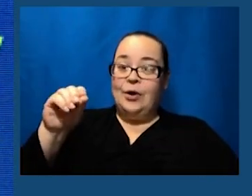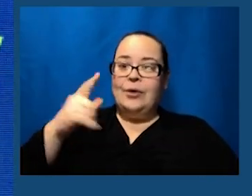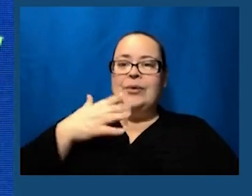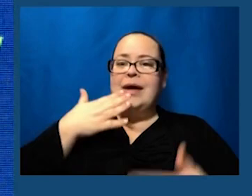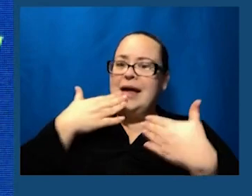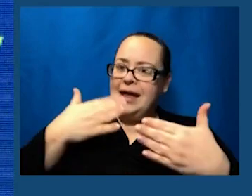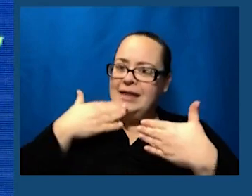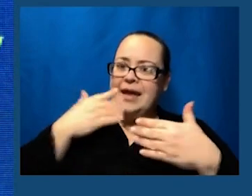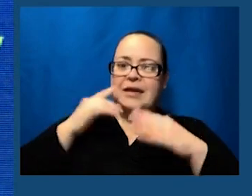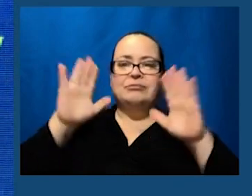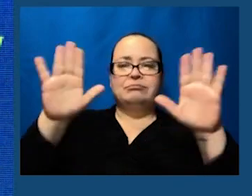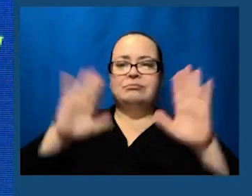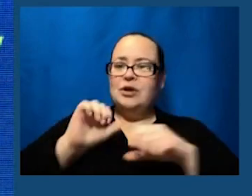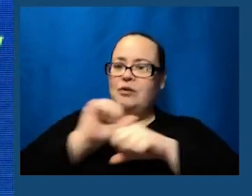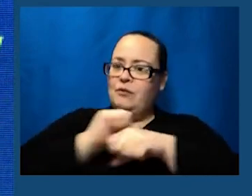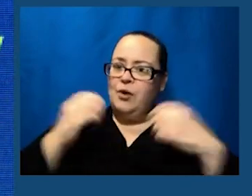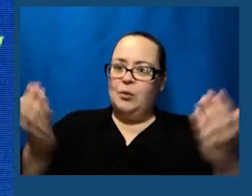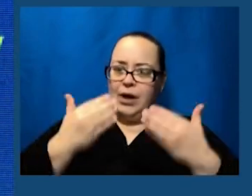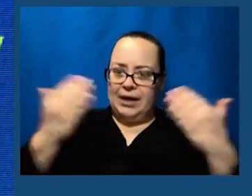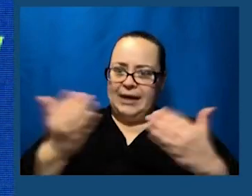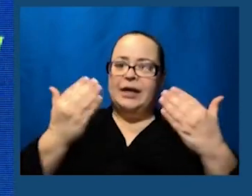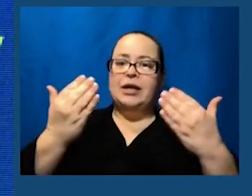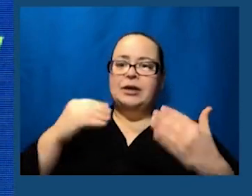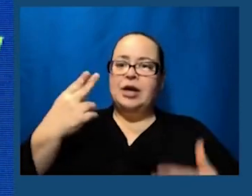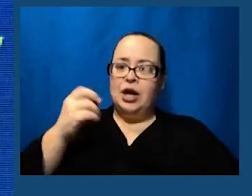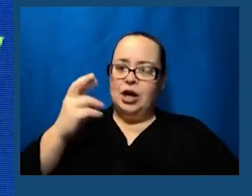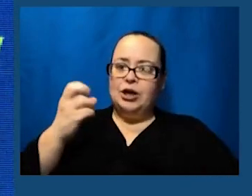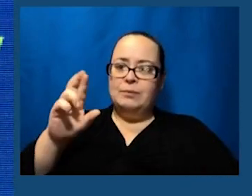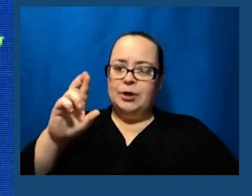Herkimer Community College. Let's give him another round of applause.